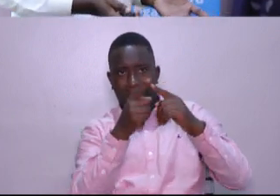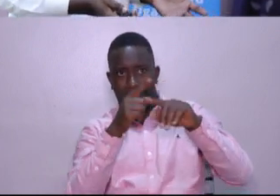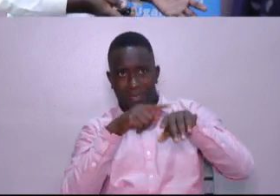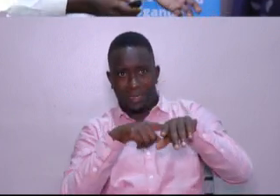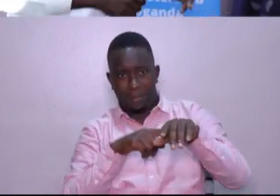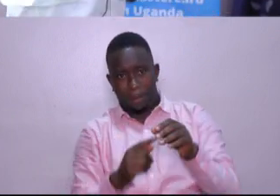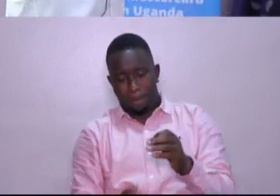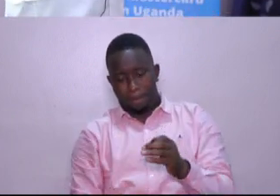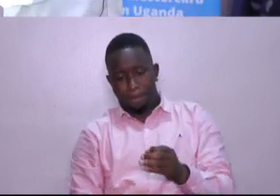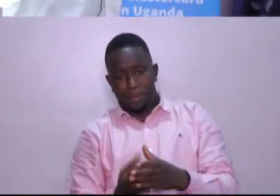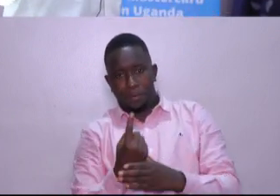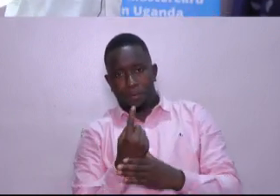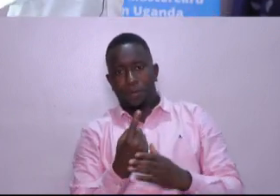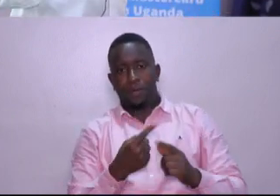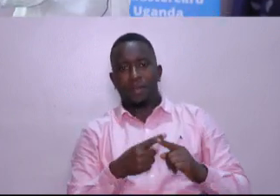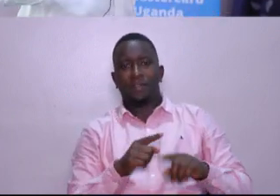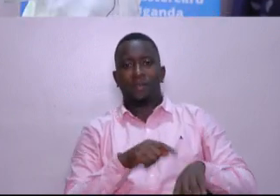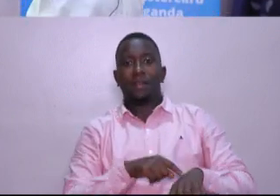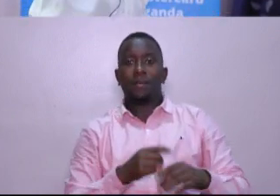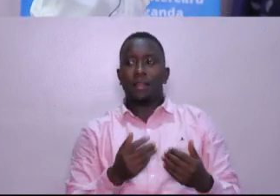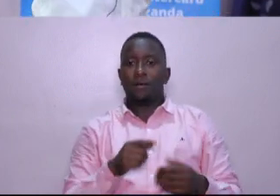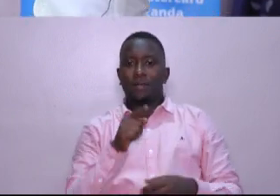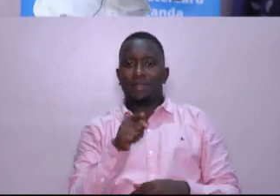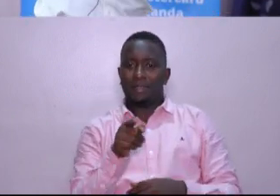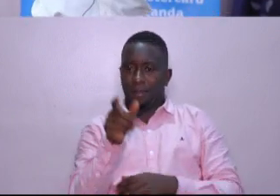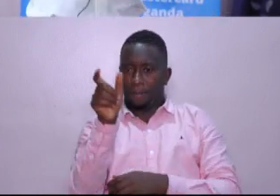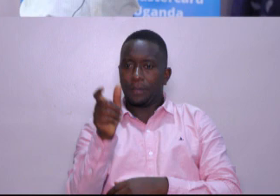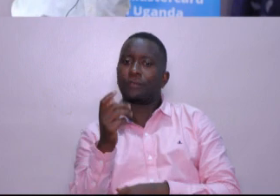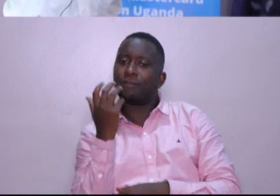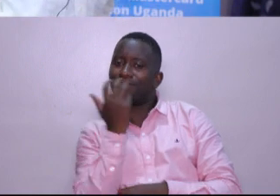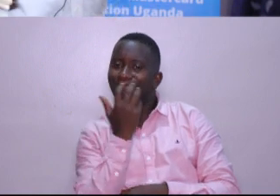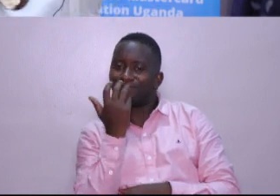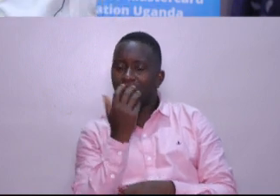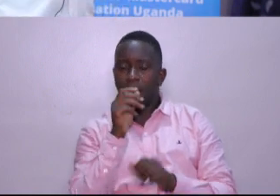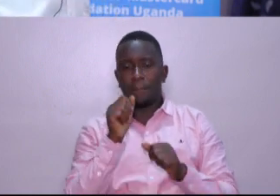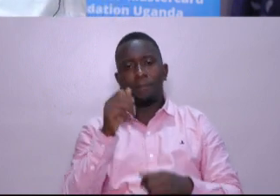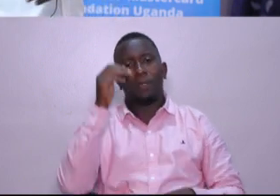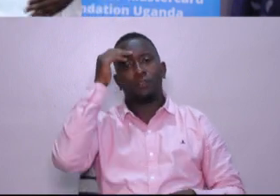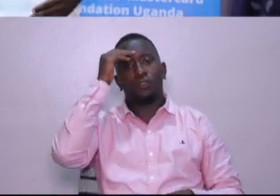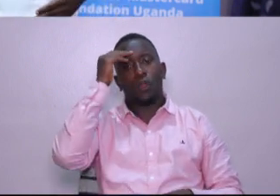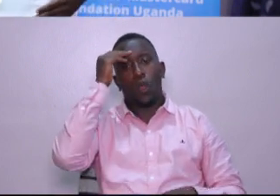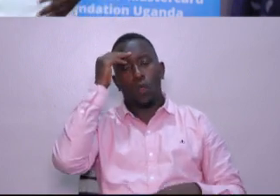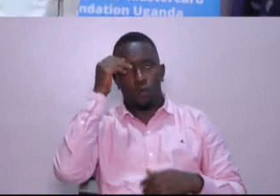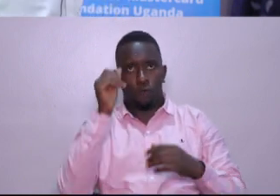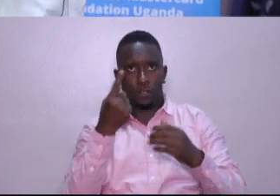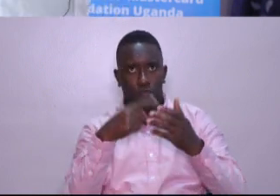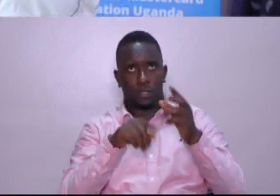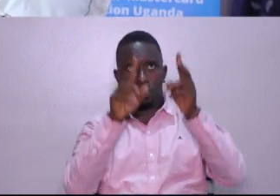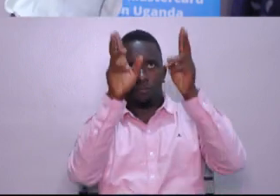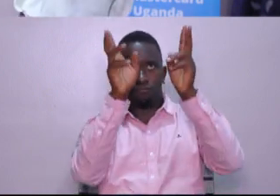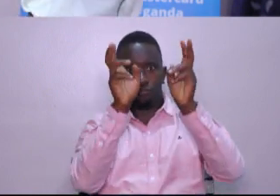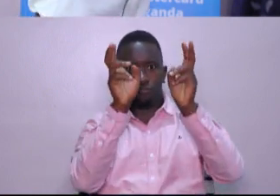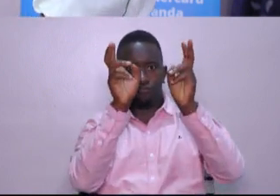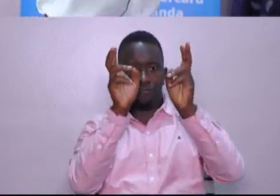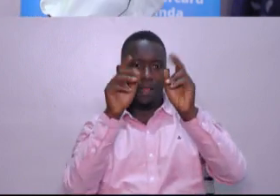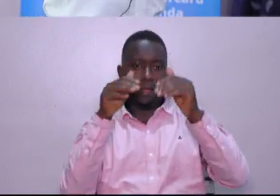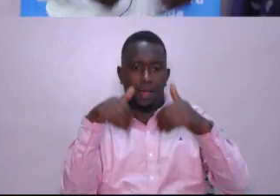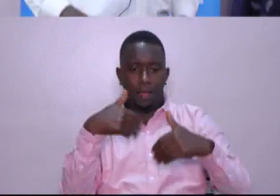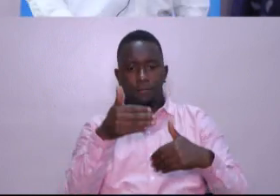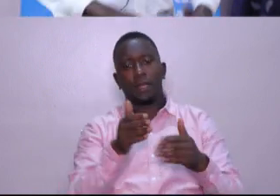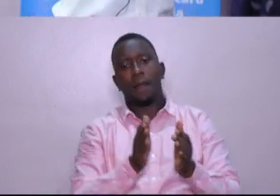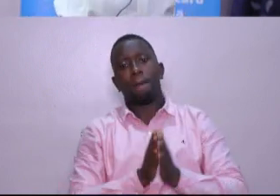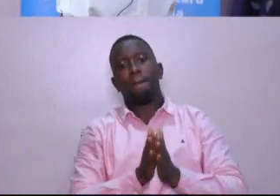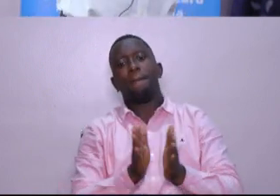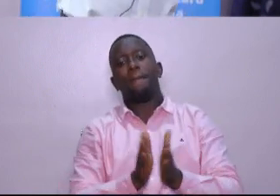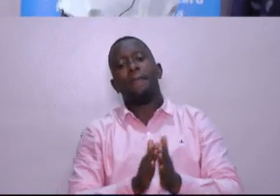times. So the animator will have to know that the heading is followed by its definition. So heading first,